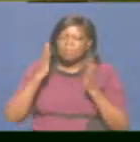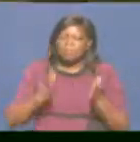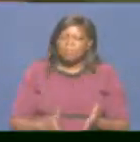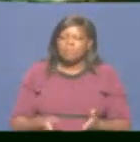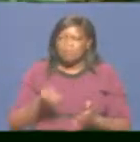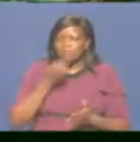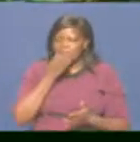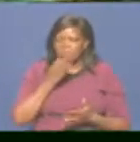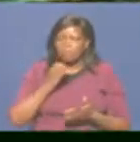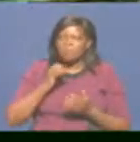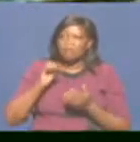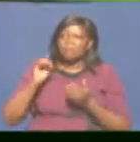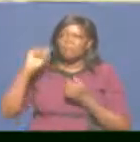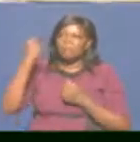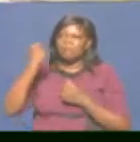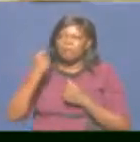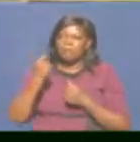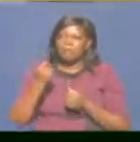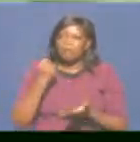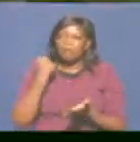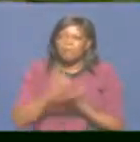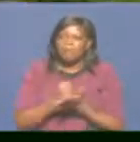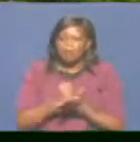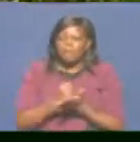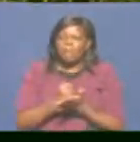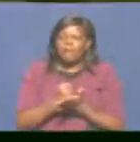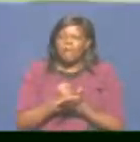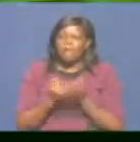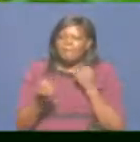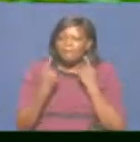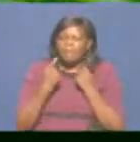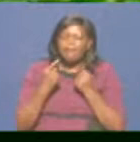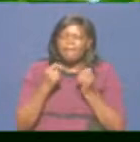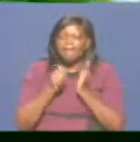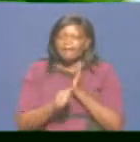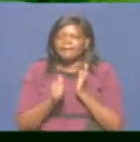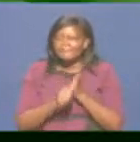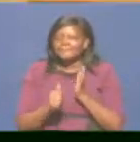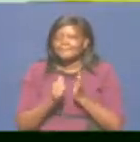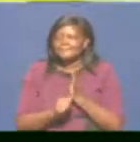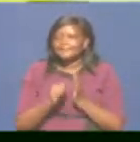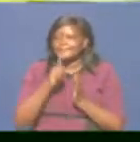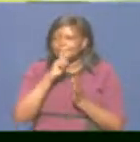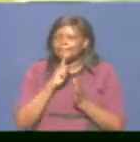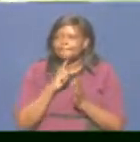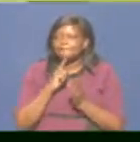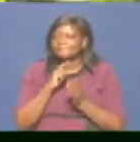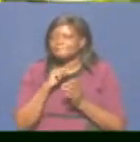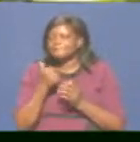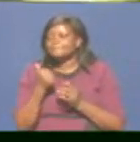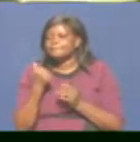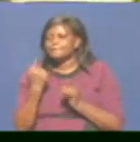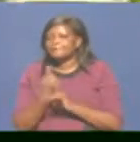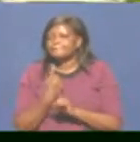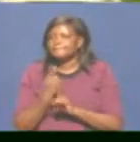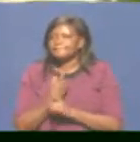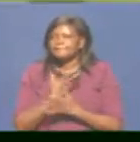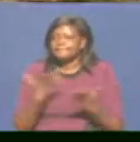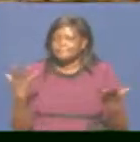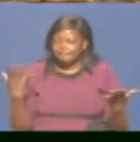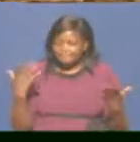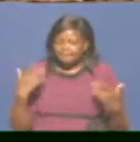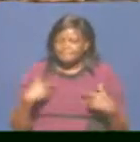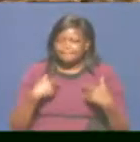the country. Coffee, tea, maize, beans, French beans, among other crops, are also grown